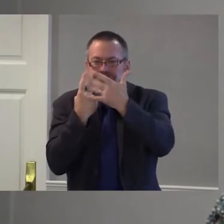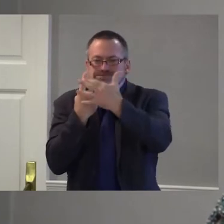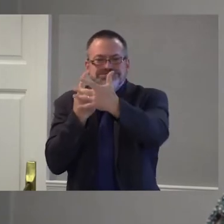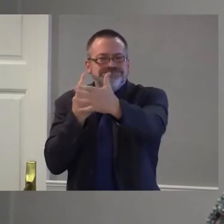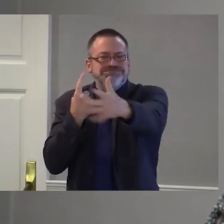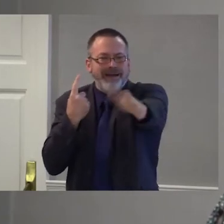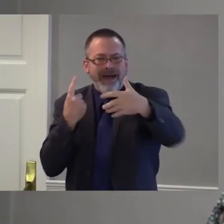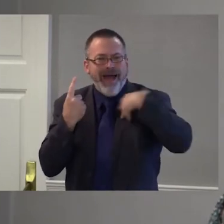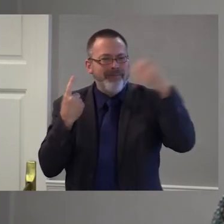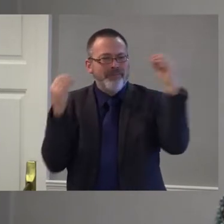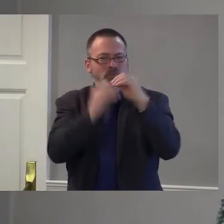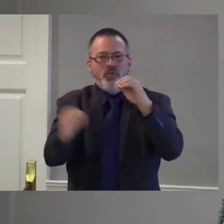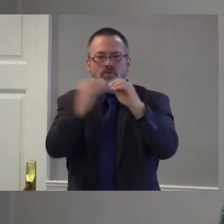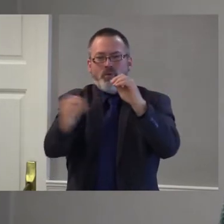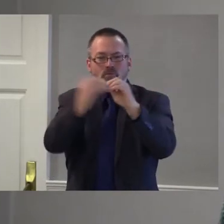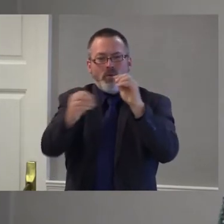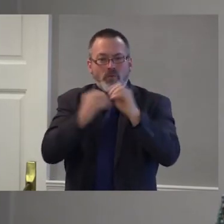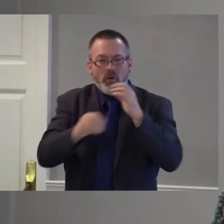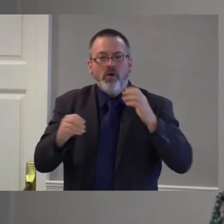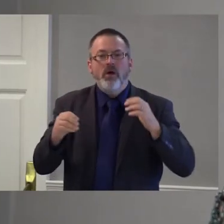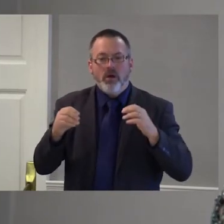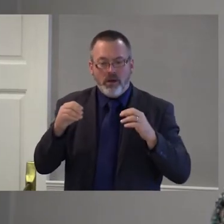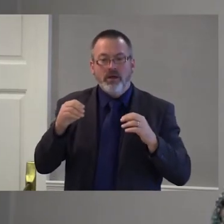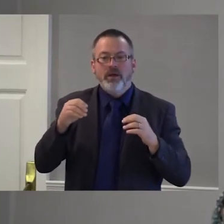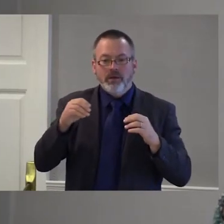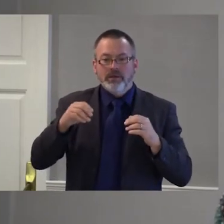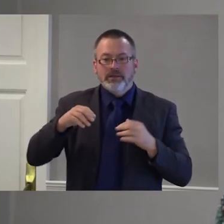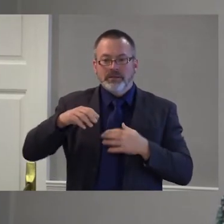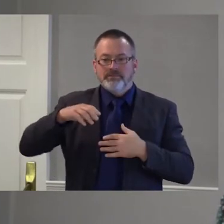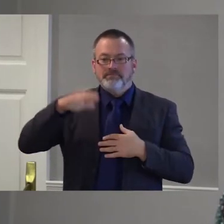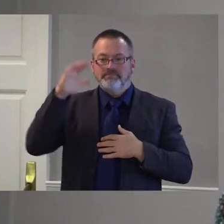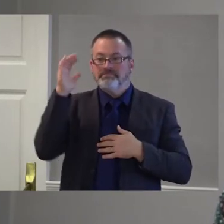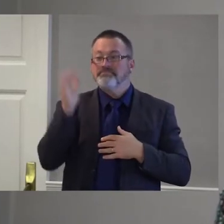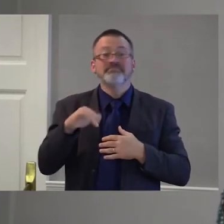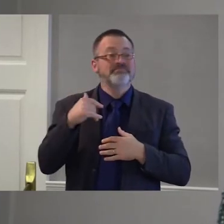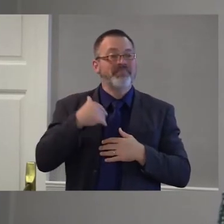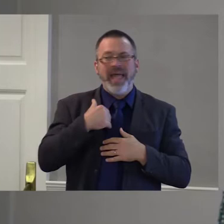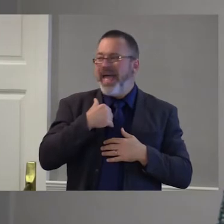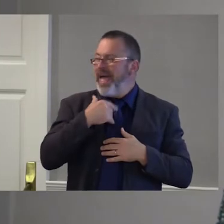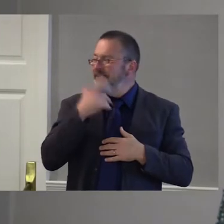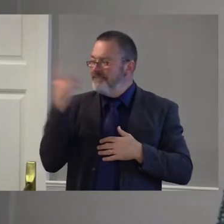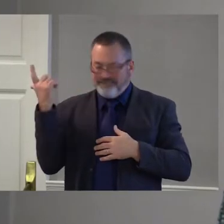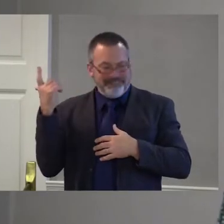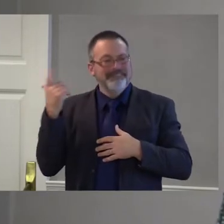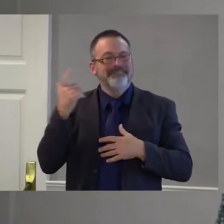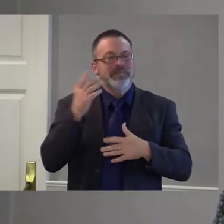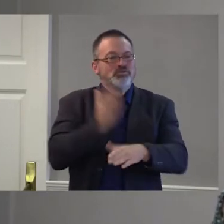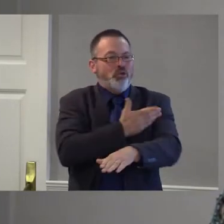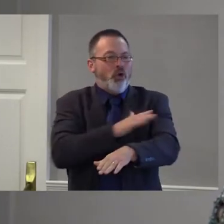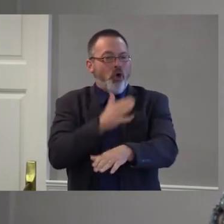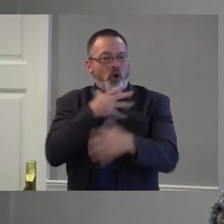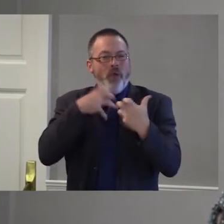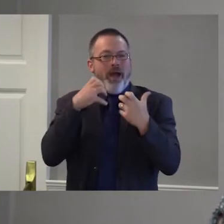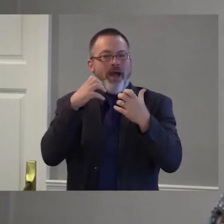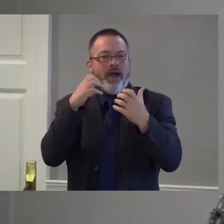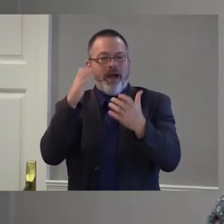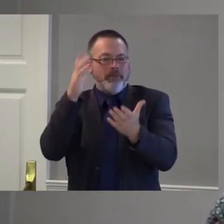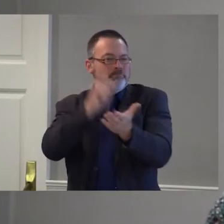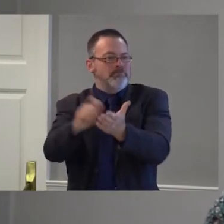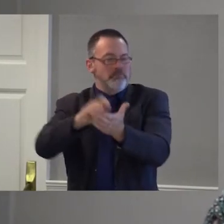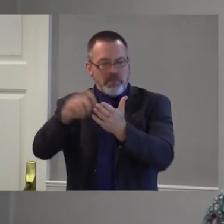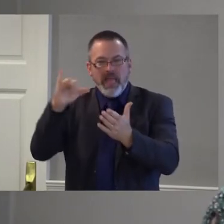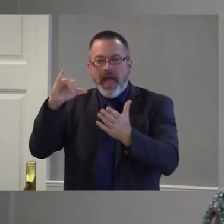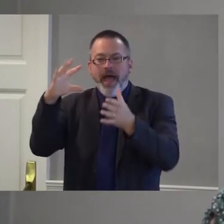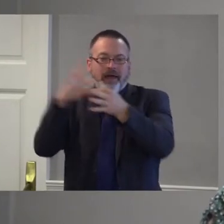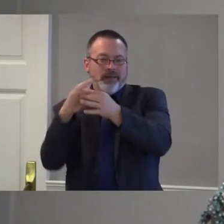of speeches across the country each 26th of July. Not everyone sees the issues we face as social